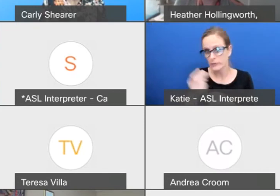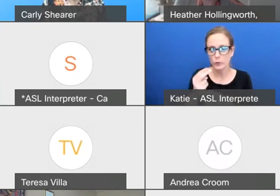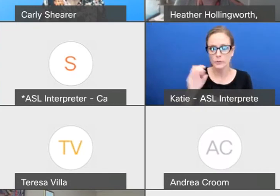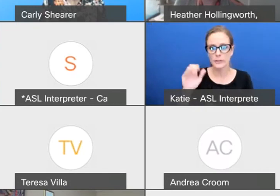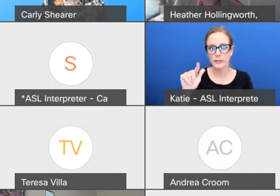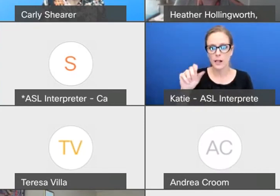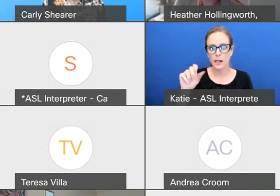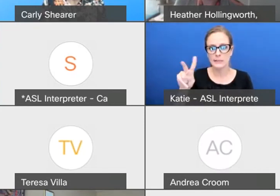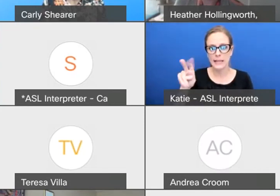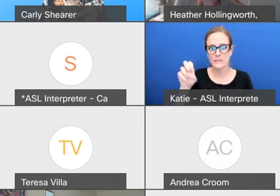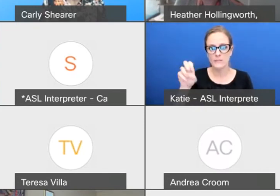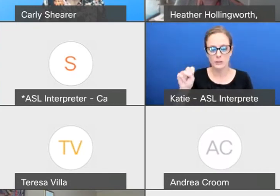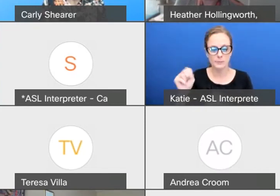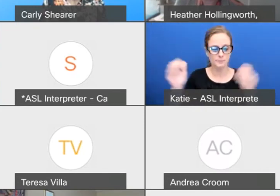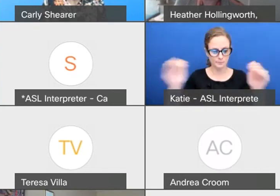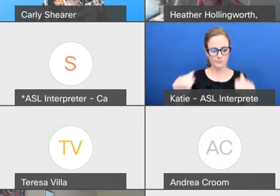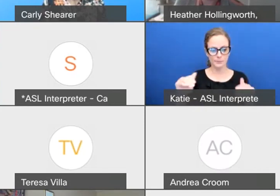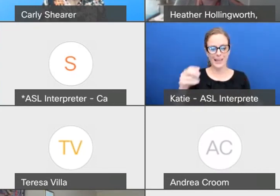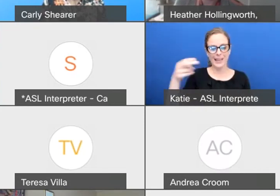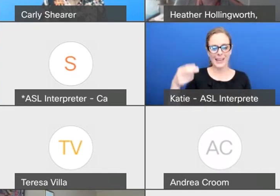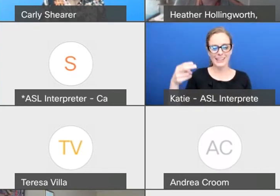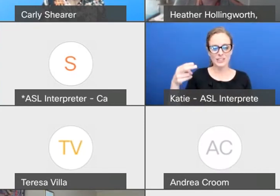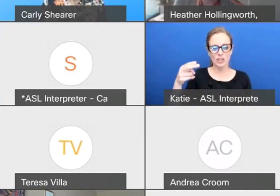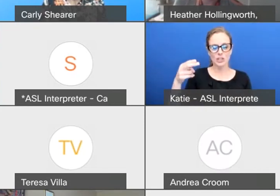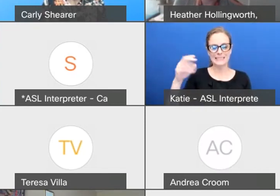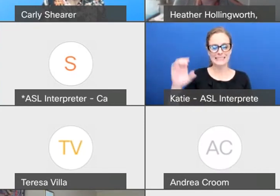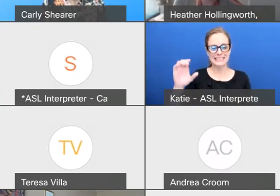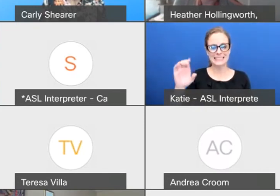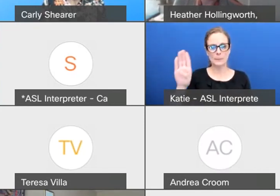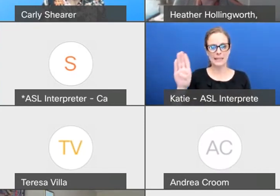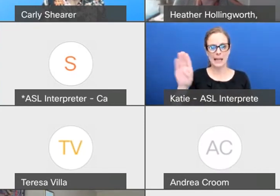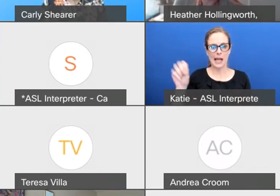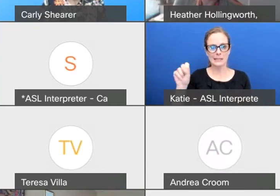Okay, Hcbs validation and remediation. So